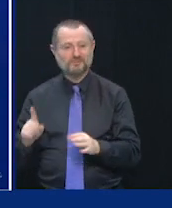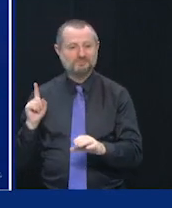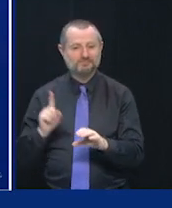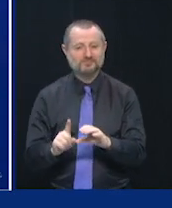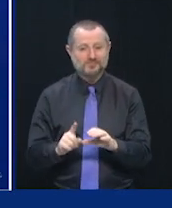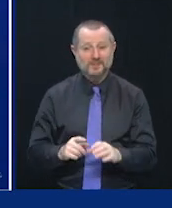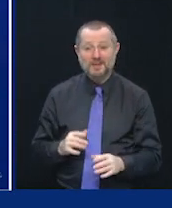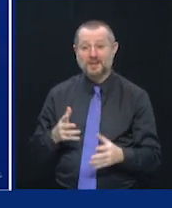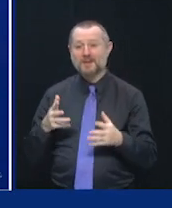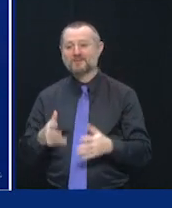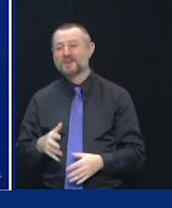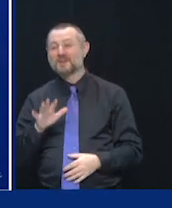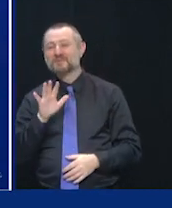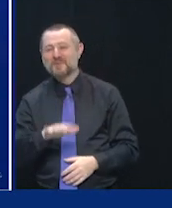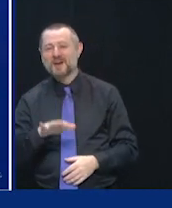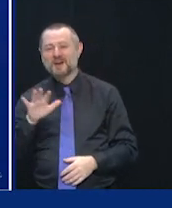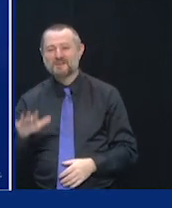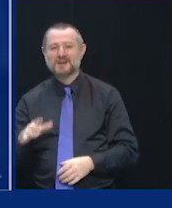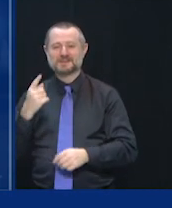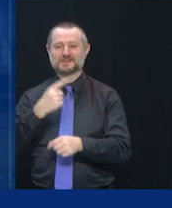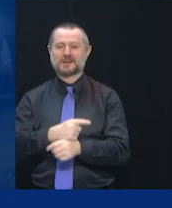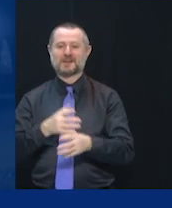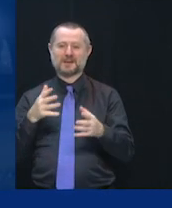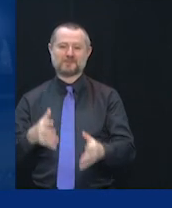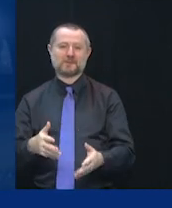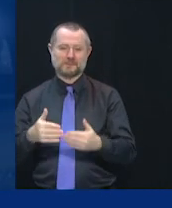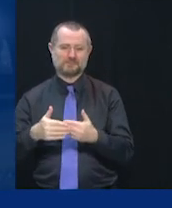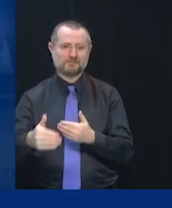please, let's get this done.